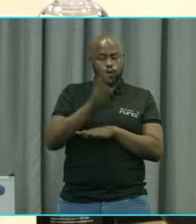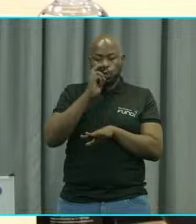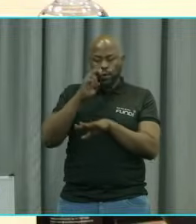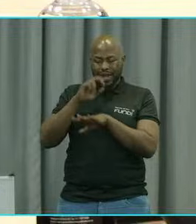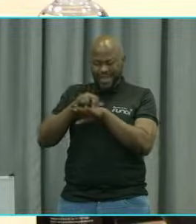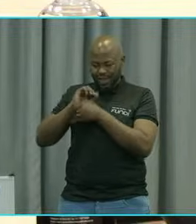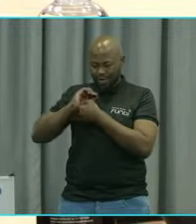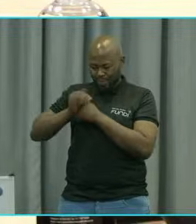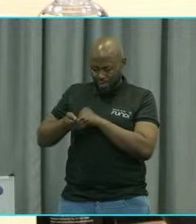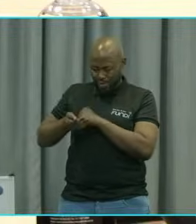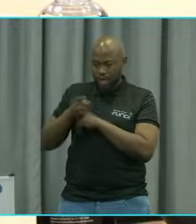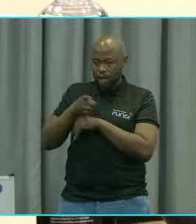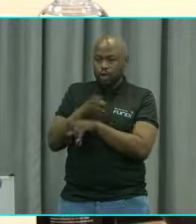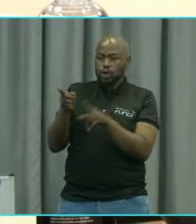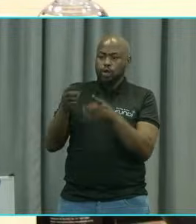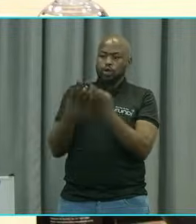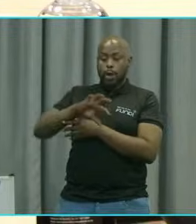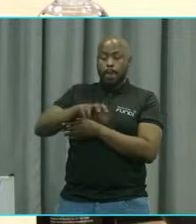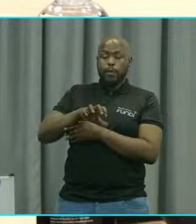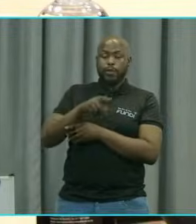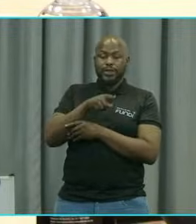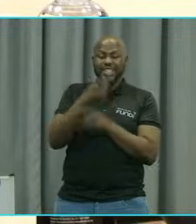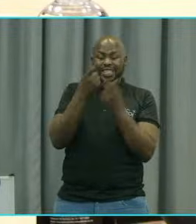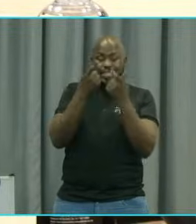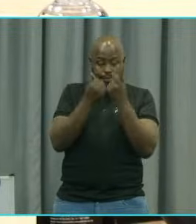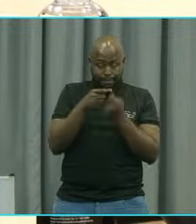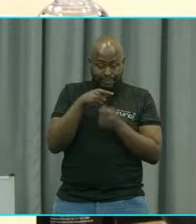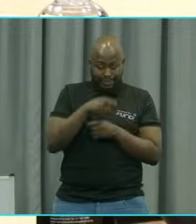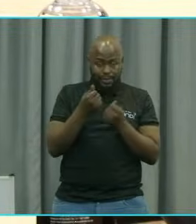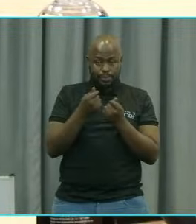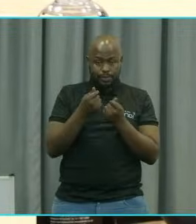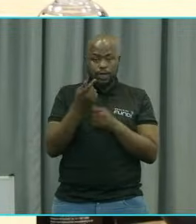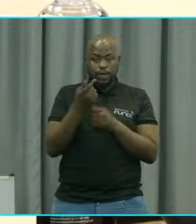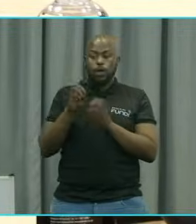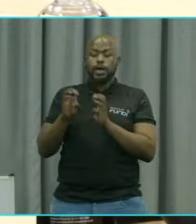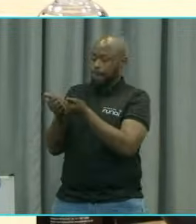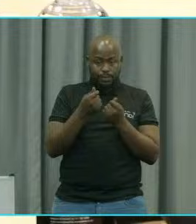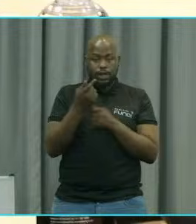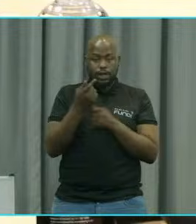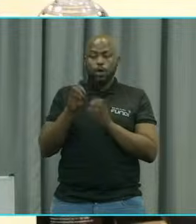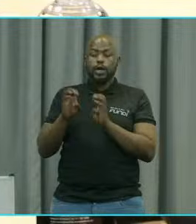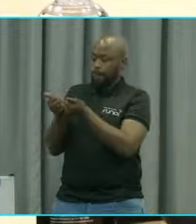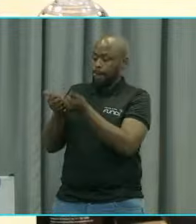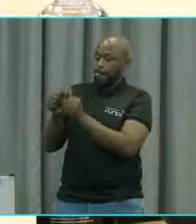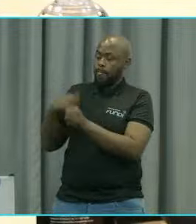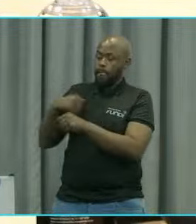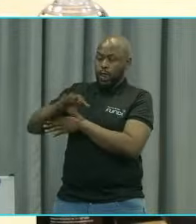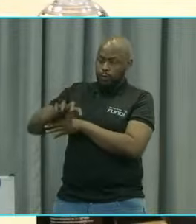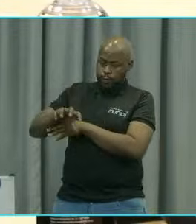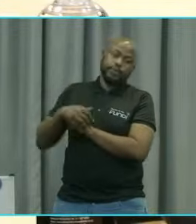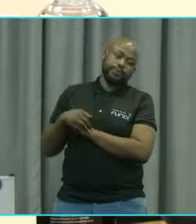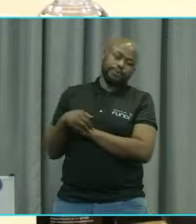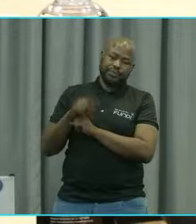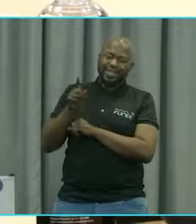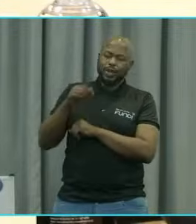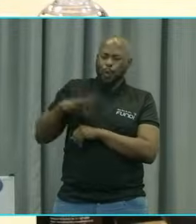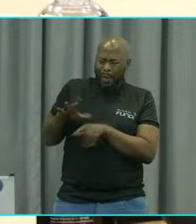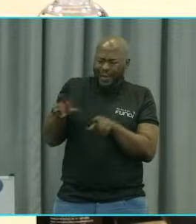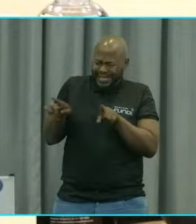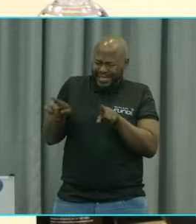resources. It happened once money is for educator provisioning. So that is what we